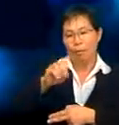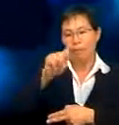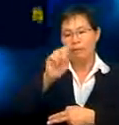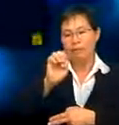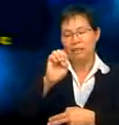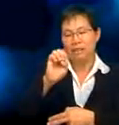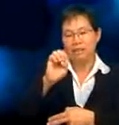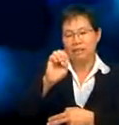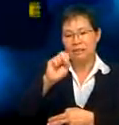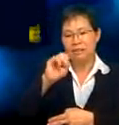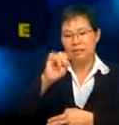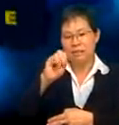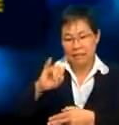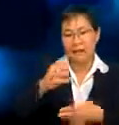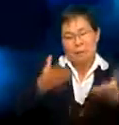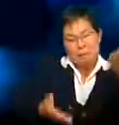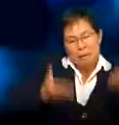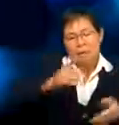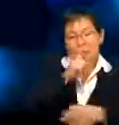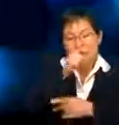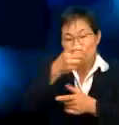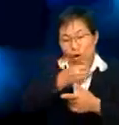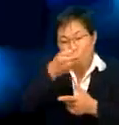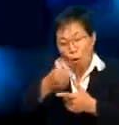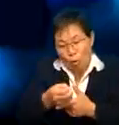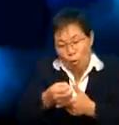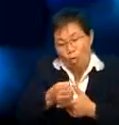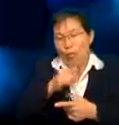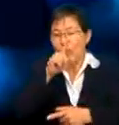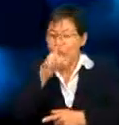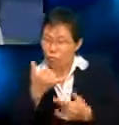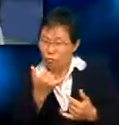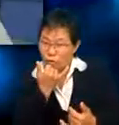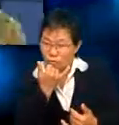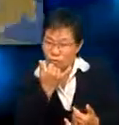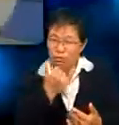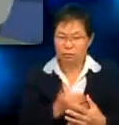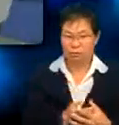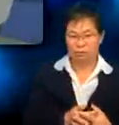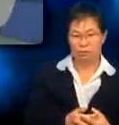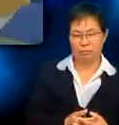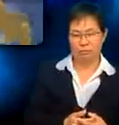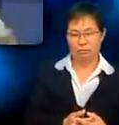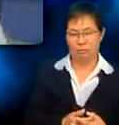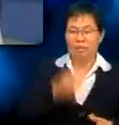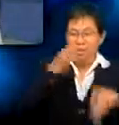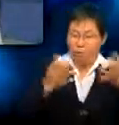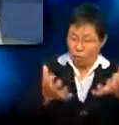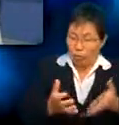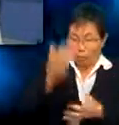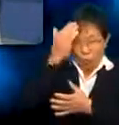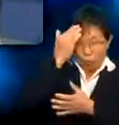A hypothesis may be true or it may be false. If you want to